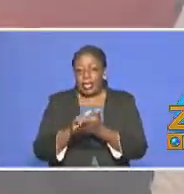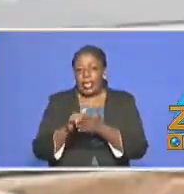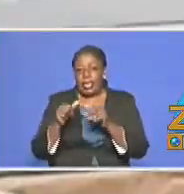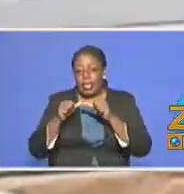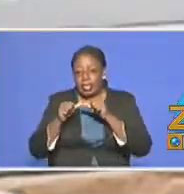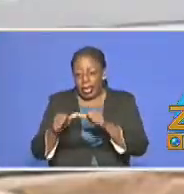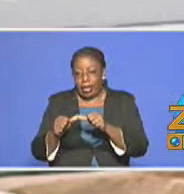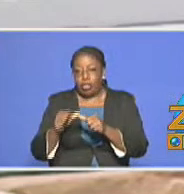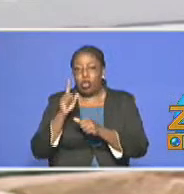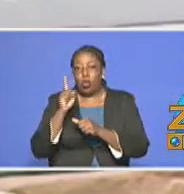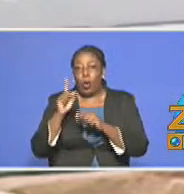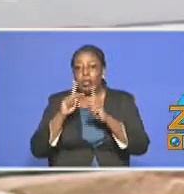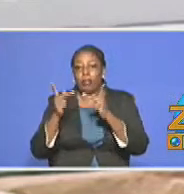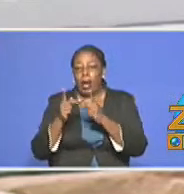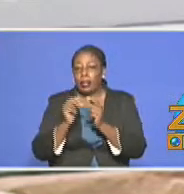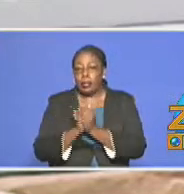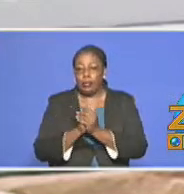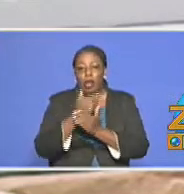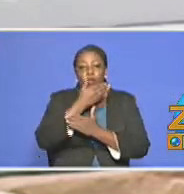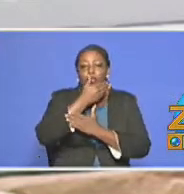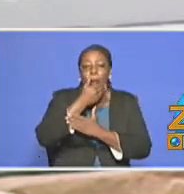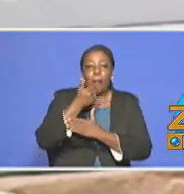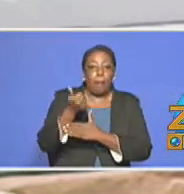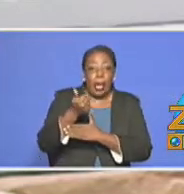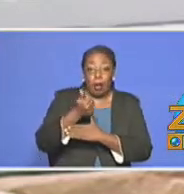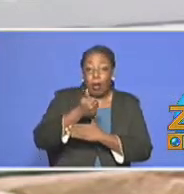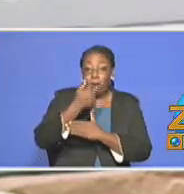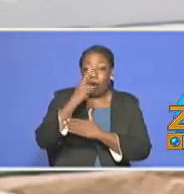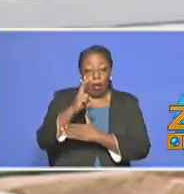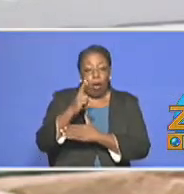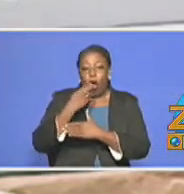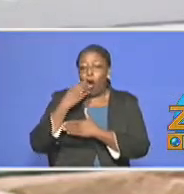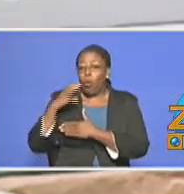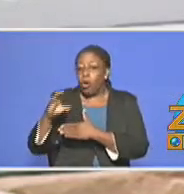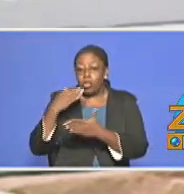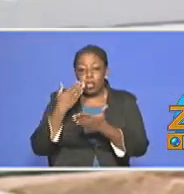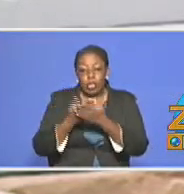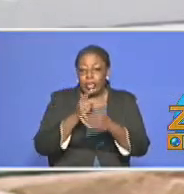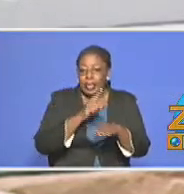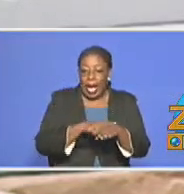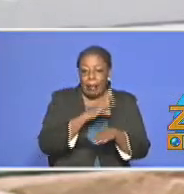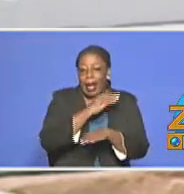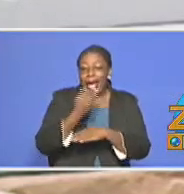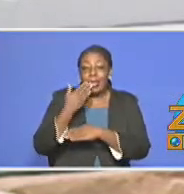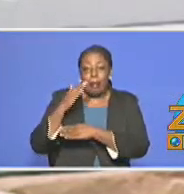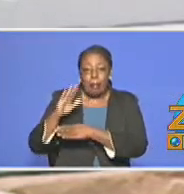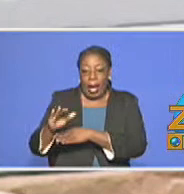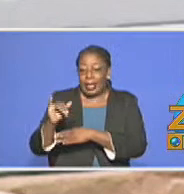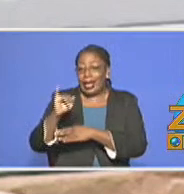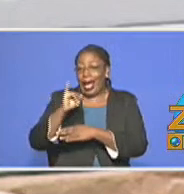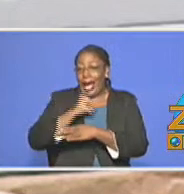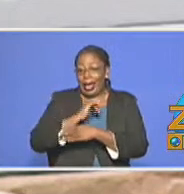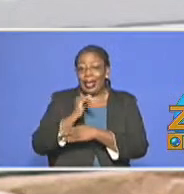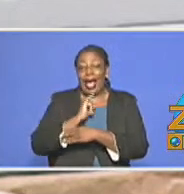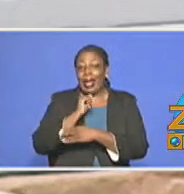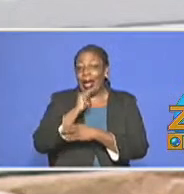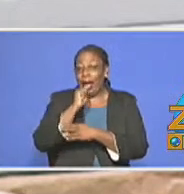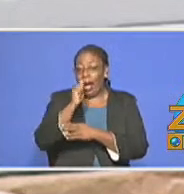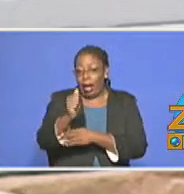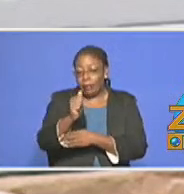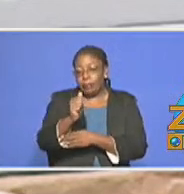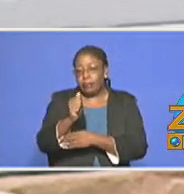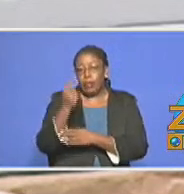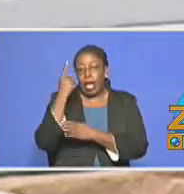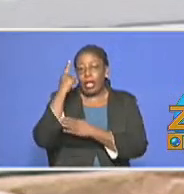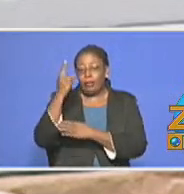party. For better or worse, through good times and bad, I have been, I am, and for